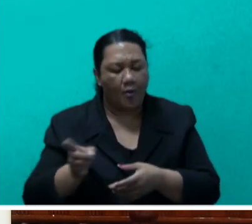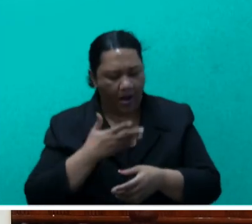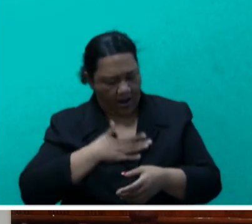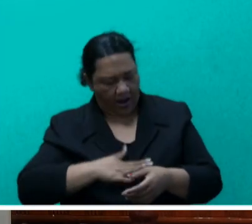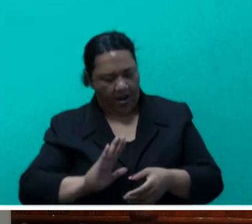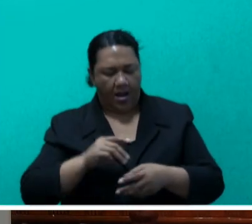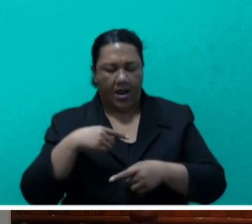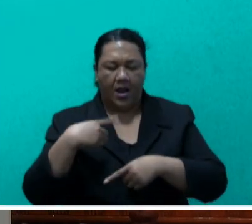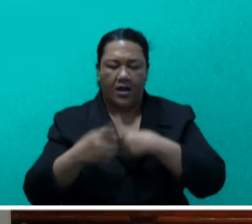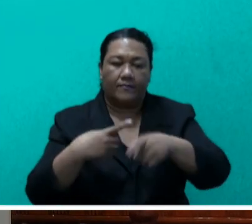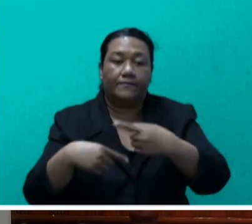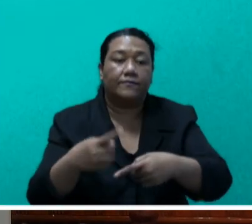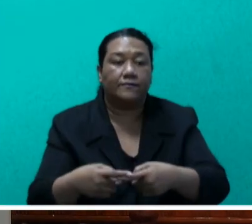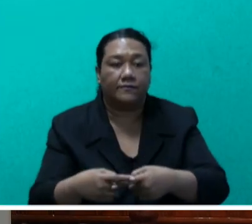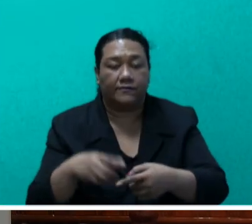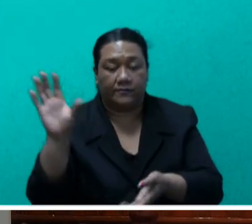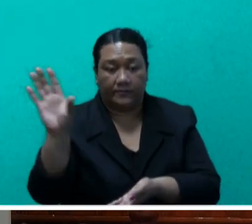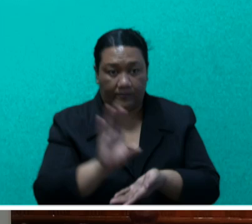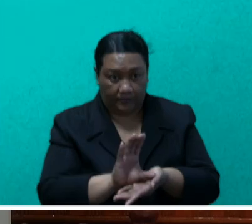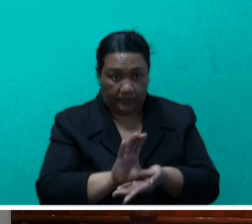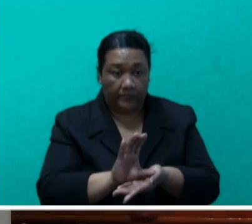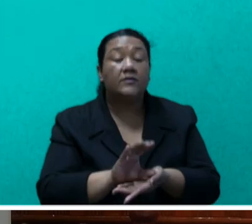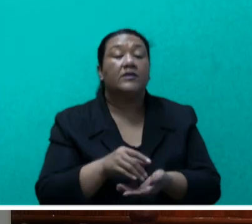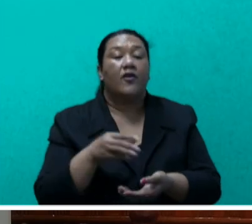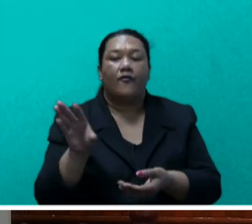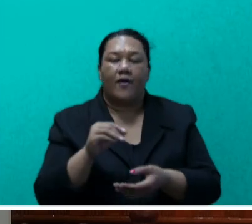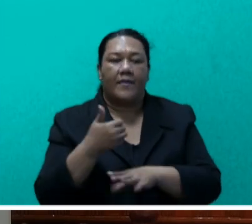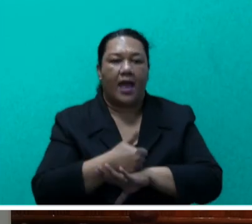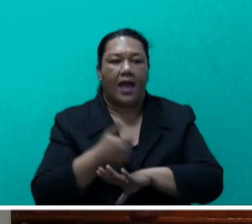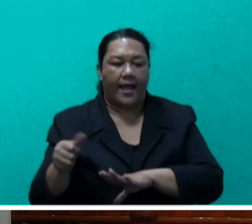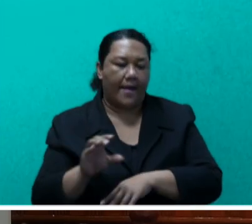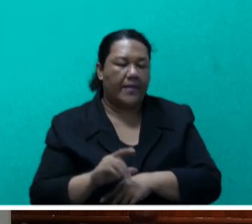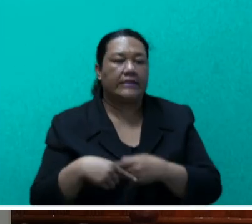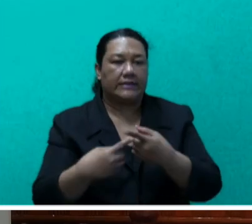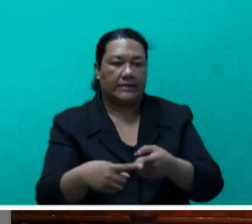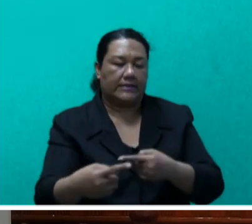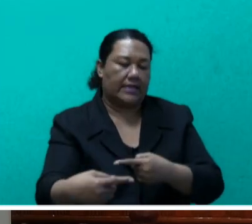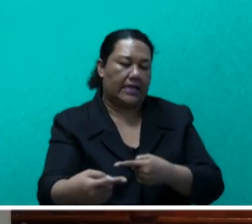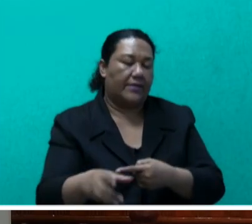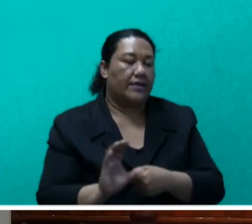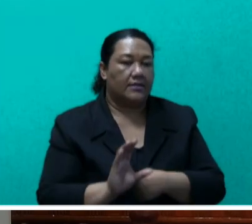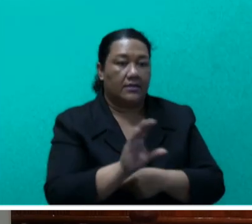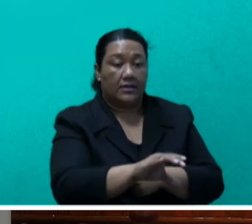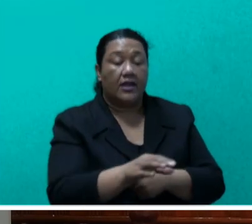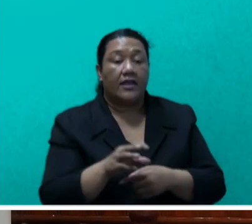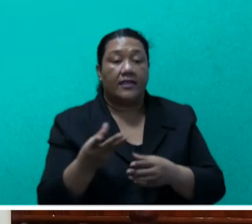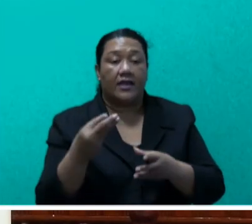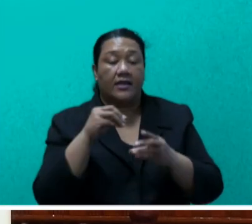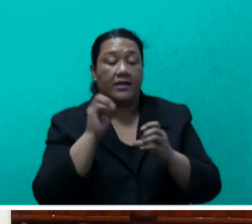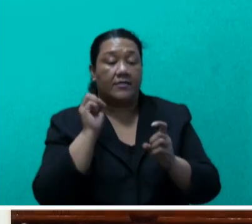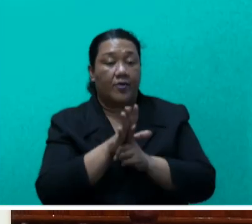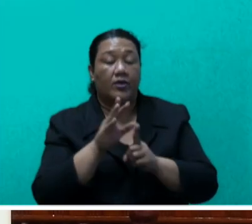the annual grant given by the government. This is key to business